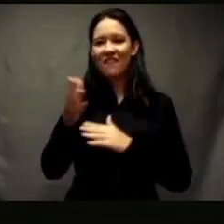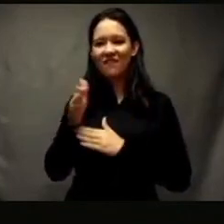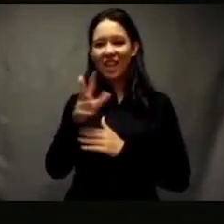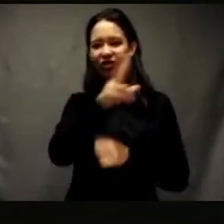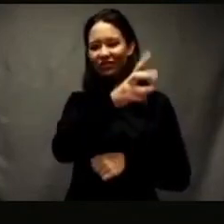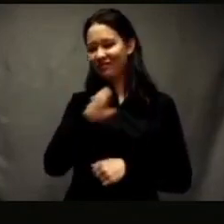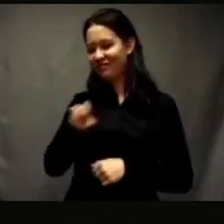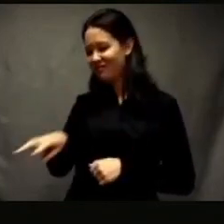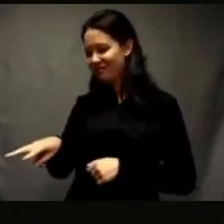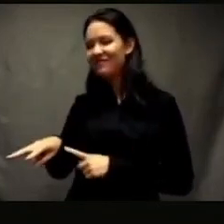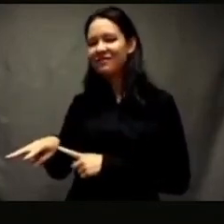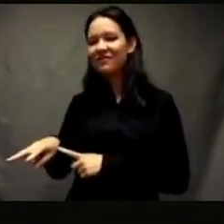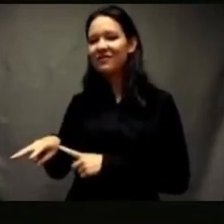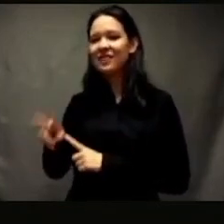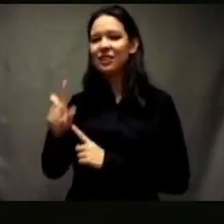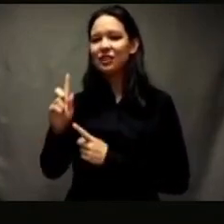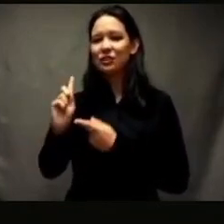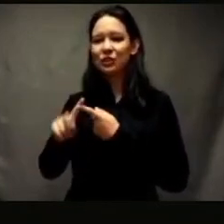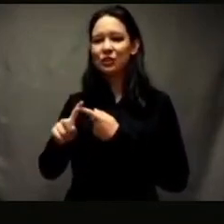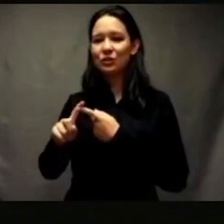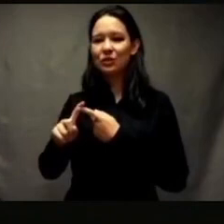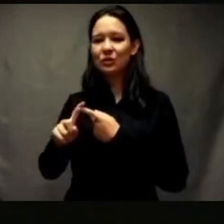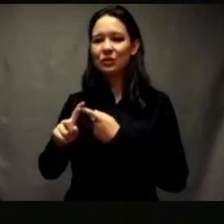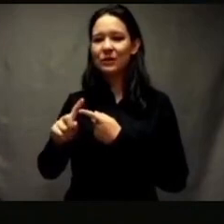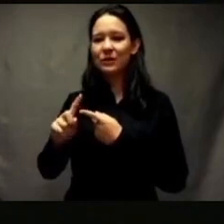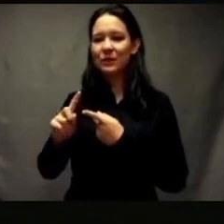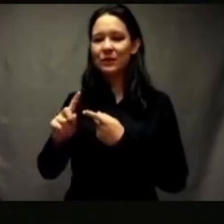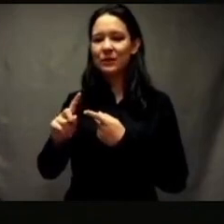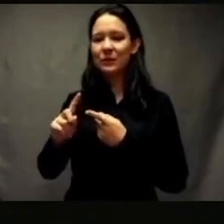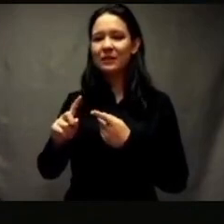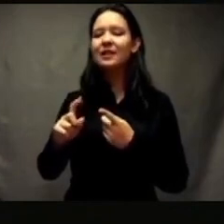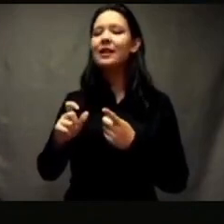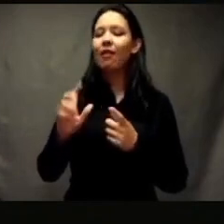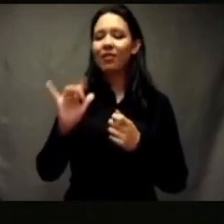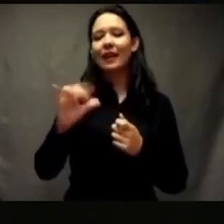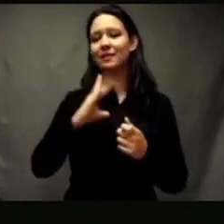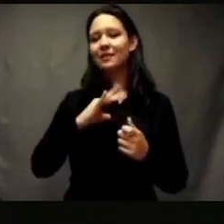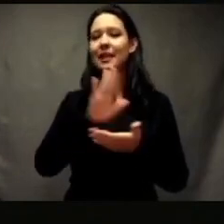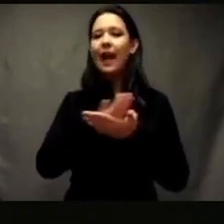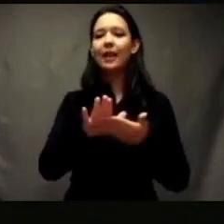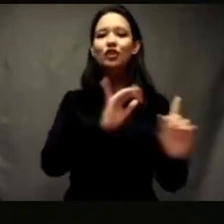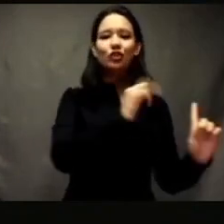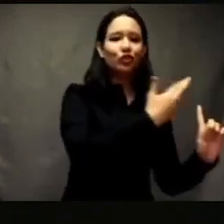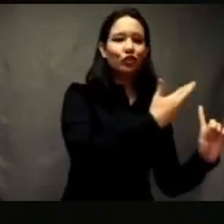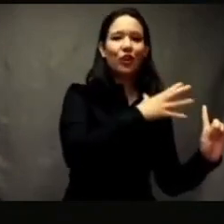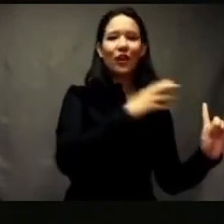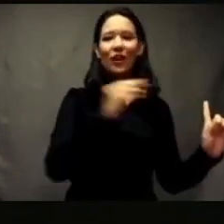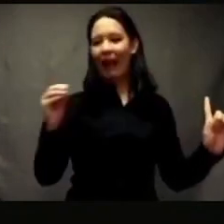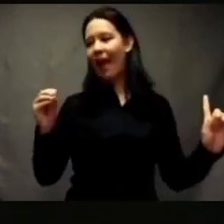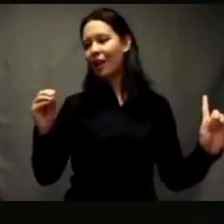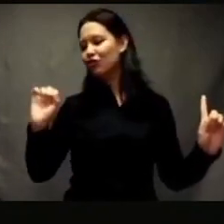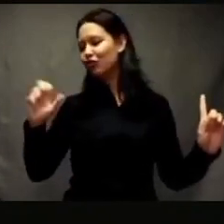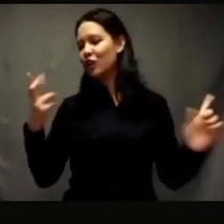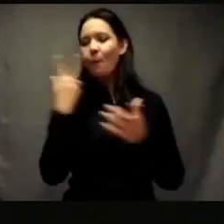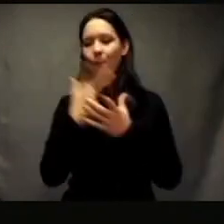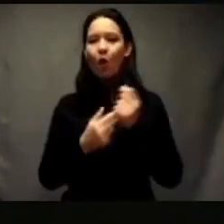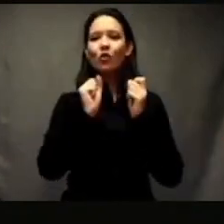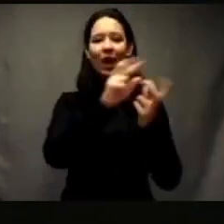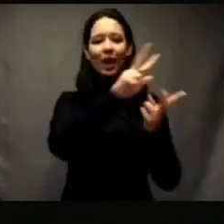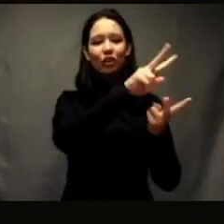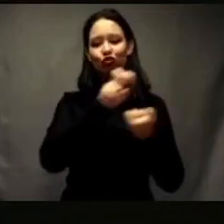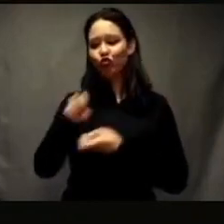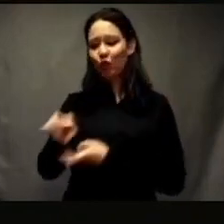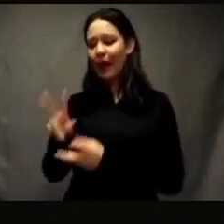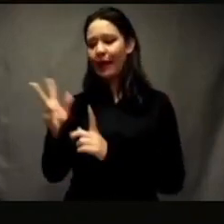on ScratchJr, which is nice. Mm-hmm. Like copying scripts, you can just drag. I don't know why Jellyfish is a little ahead